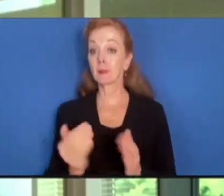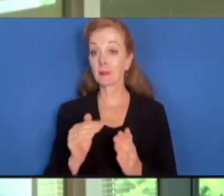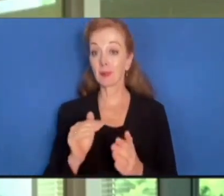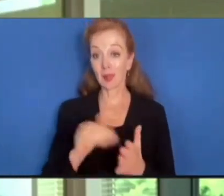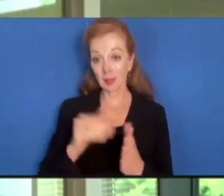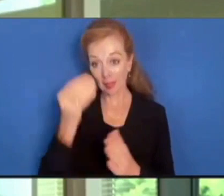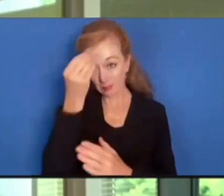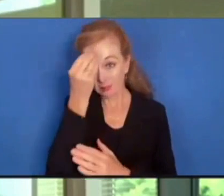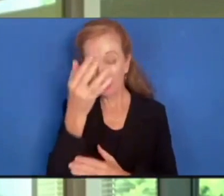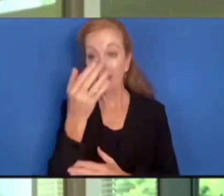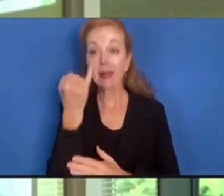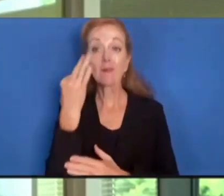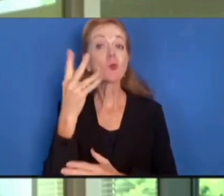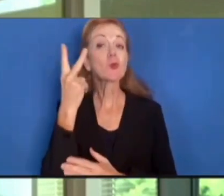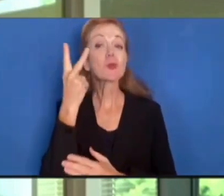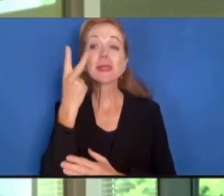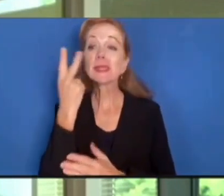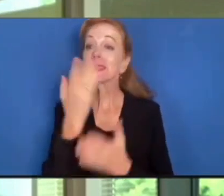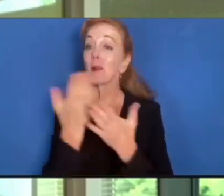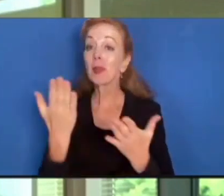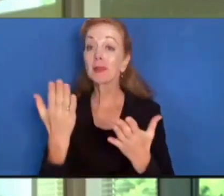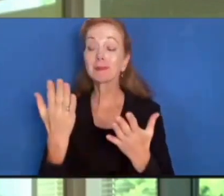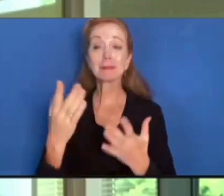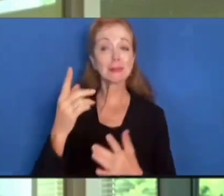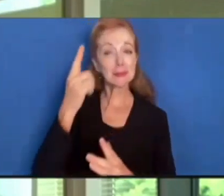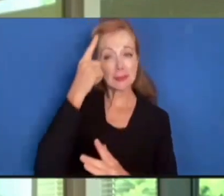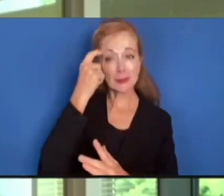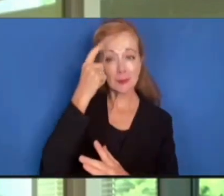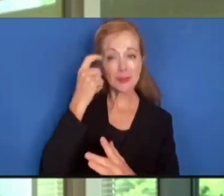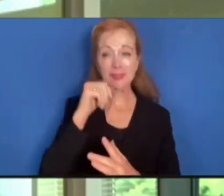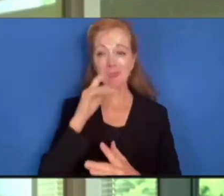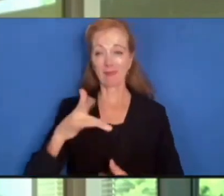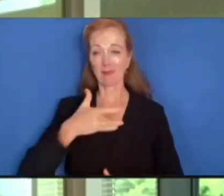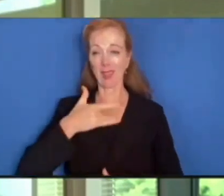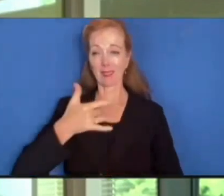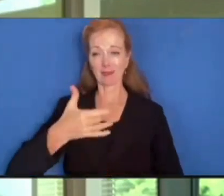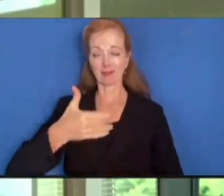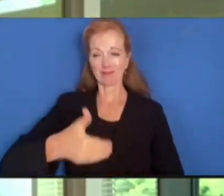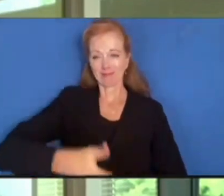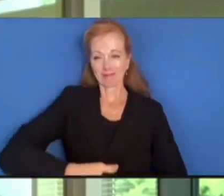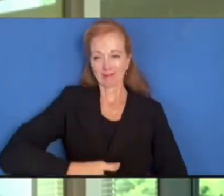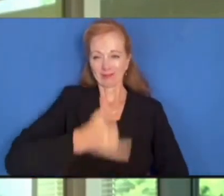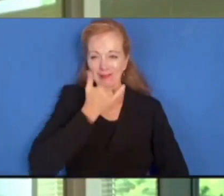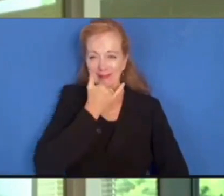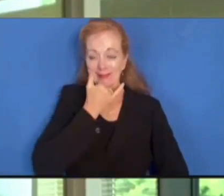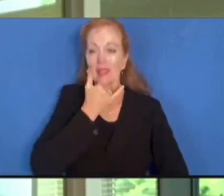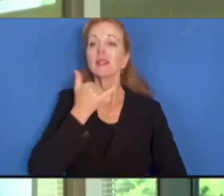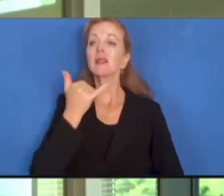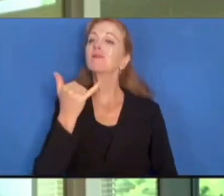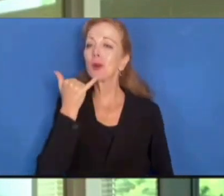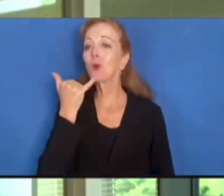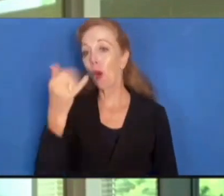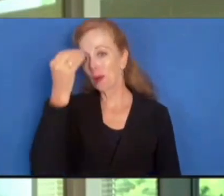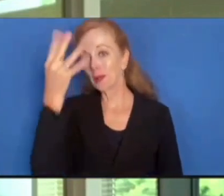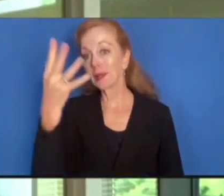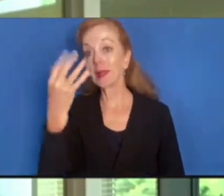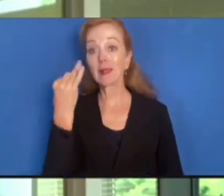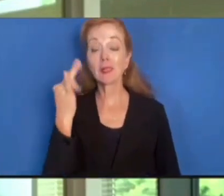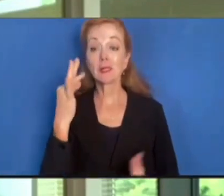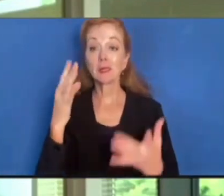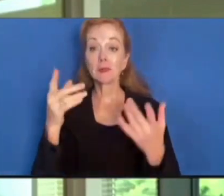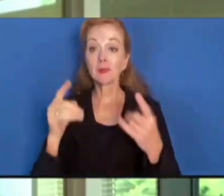see something, please say something about it. If it just doesn't fit, it probably doesn't, give us a call. If it turns out to be something